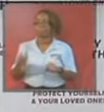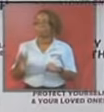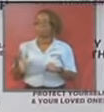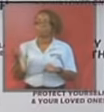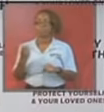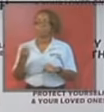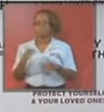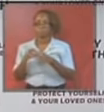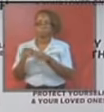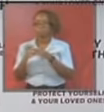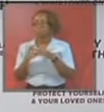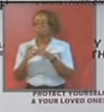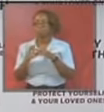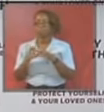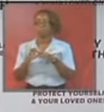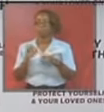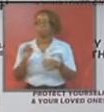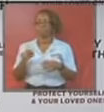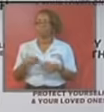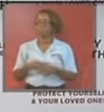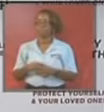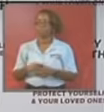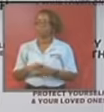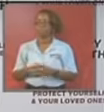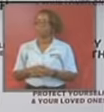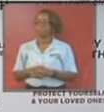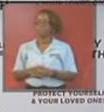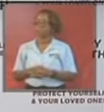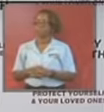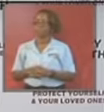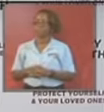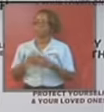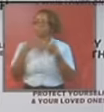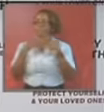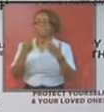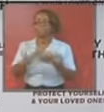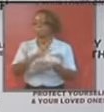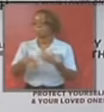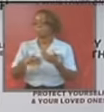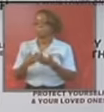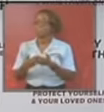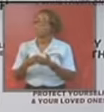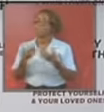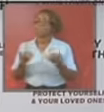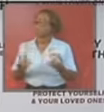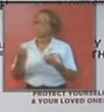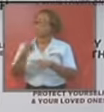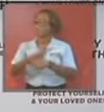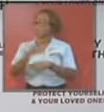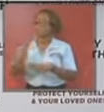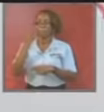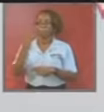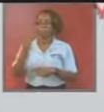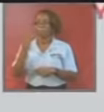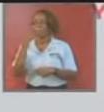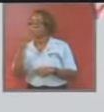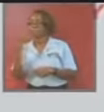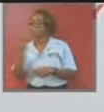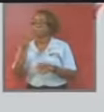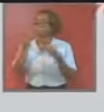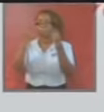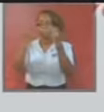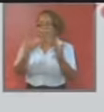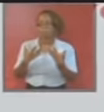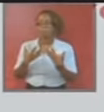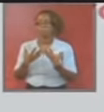Thank you very much, everyone. Today we looked at certain pieces of information and some strategies that we are using in Trinidad